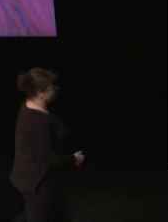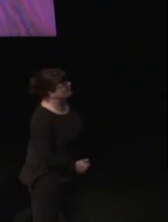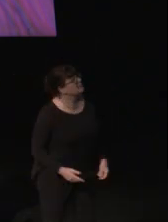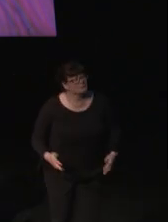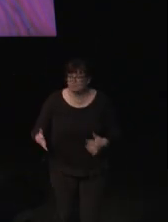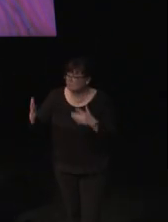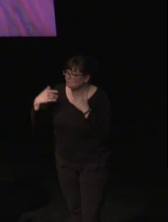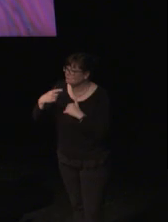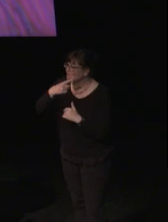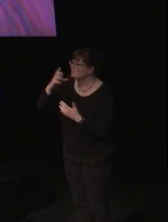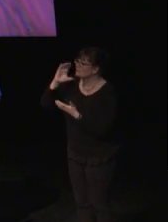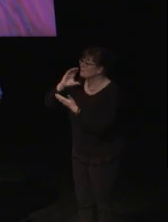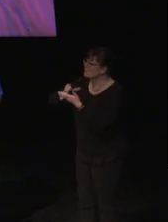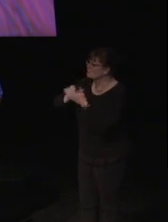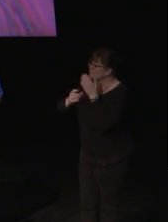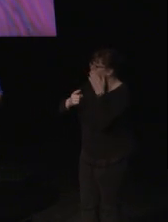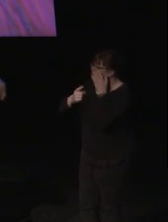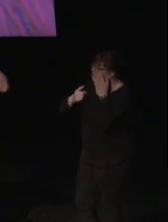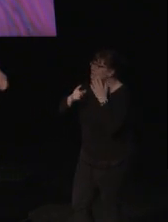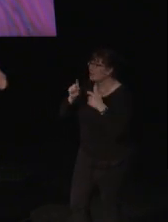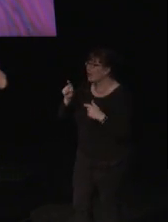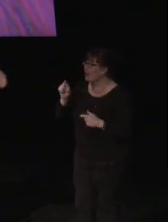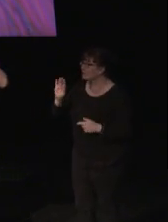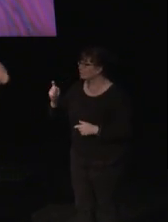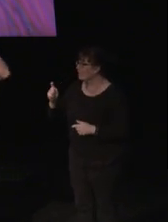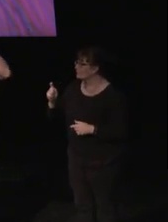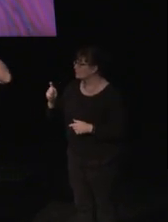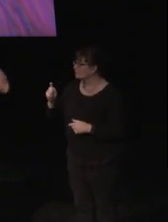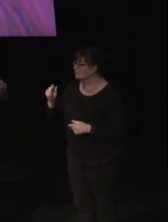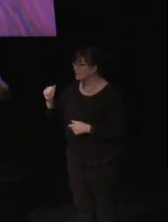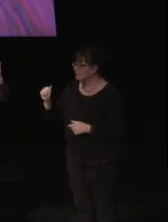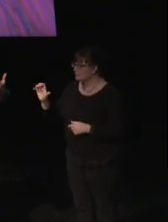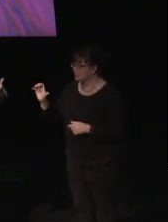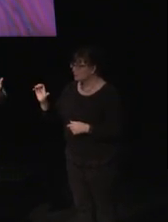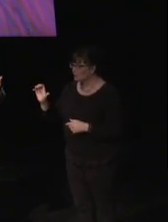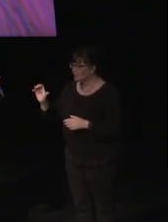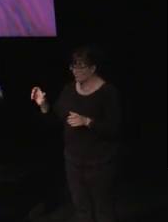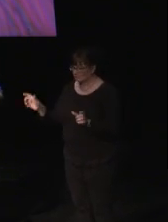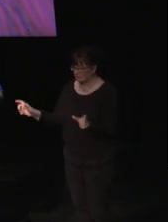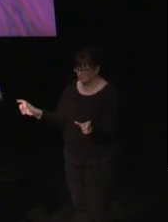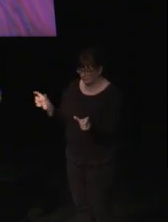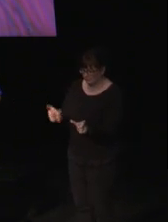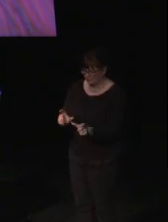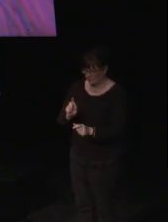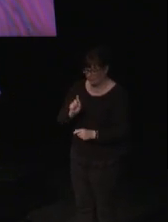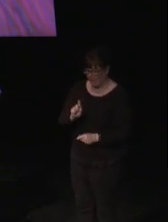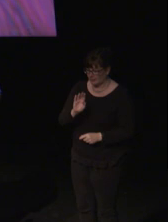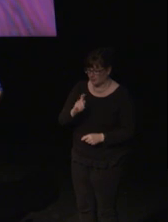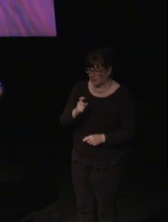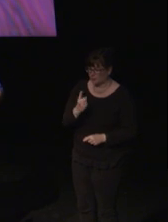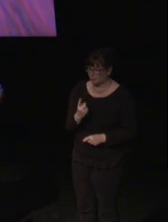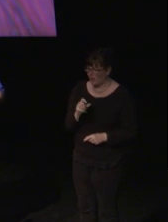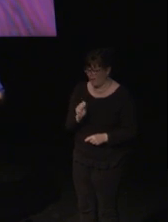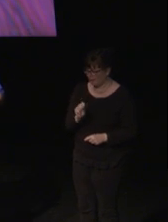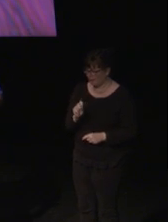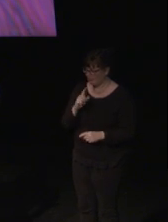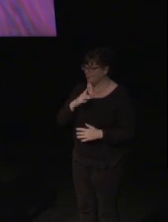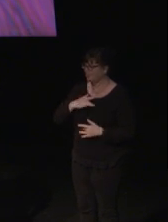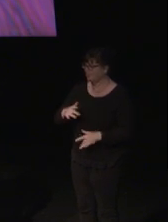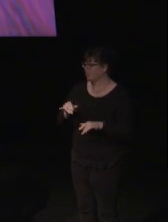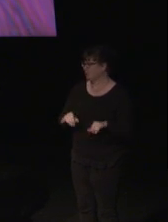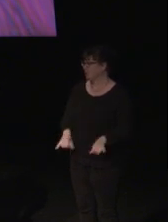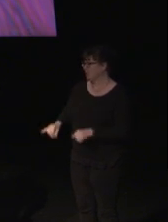Here's a picture of the Xbox Adaptive Controller next to an Xbox One S and our typical standard